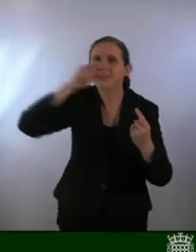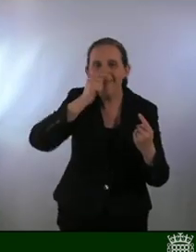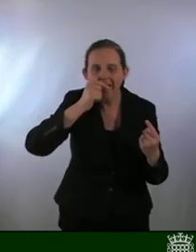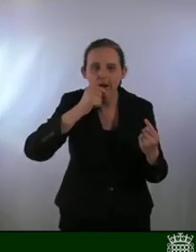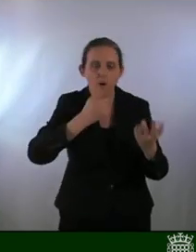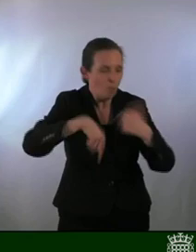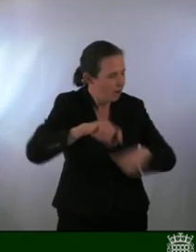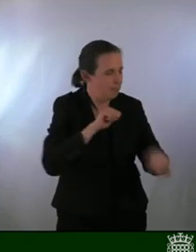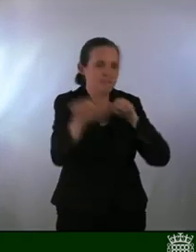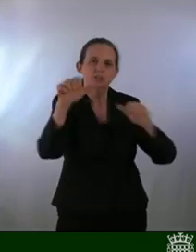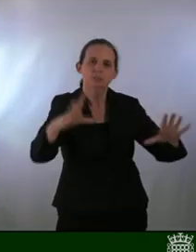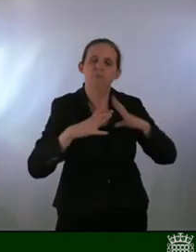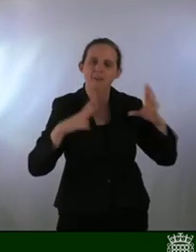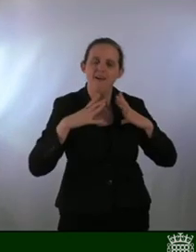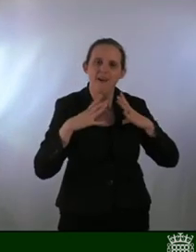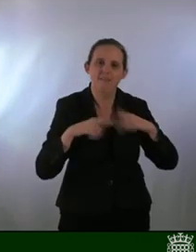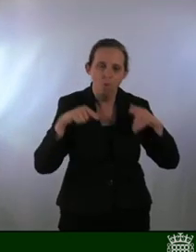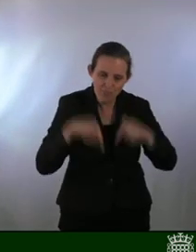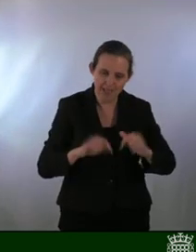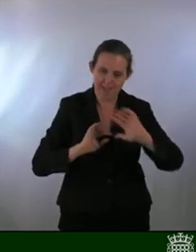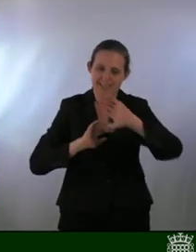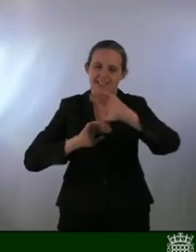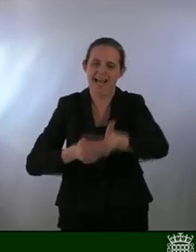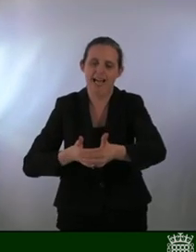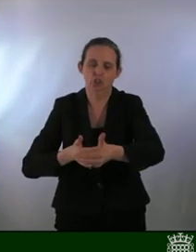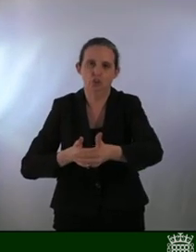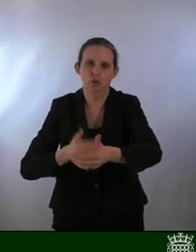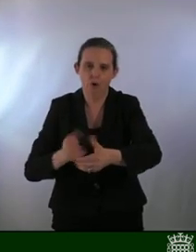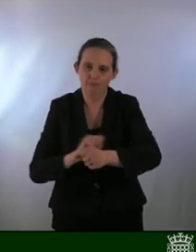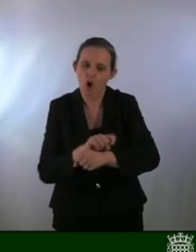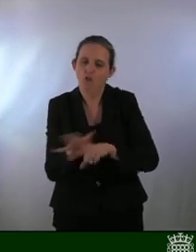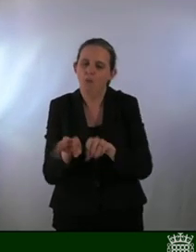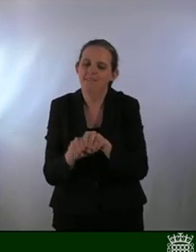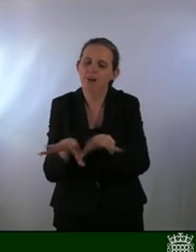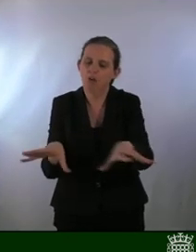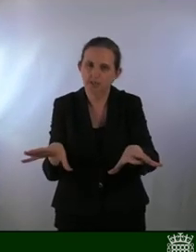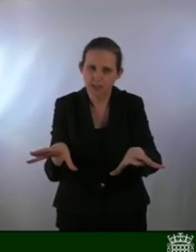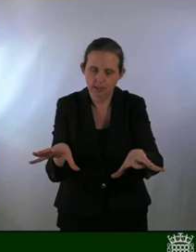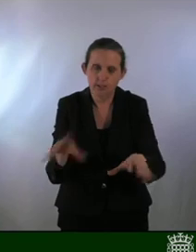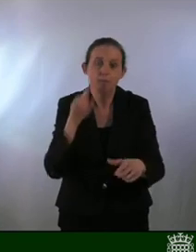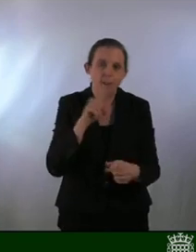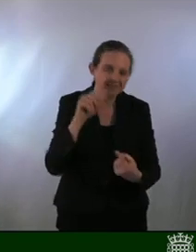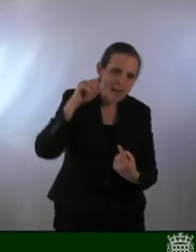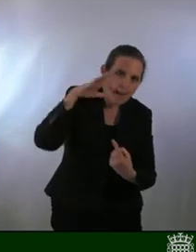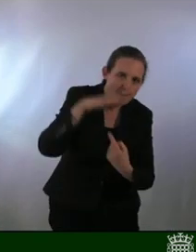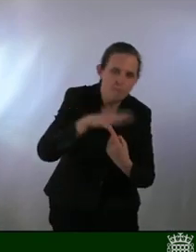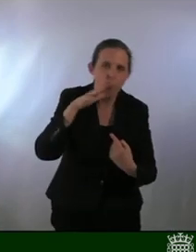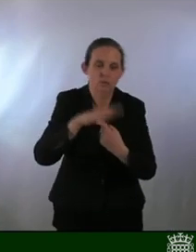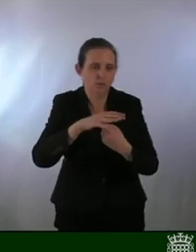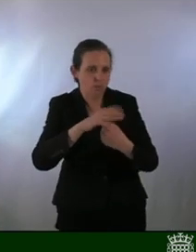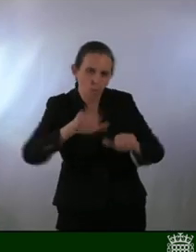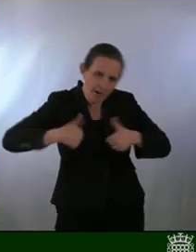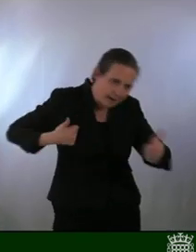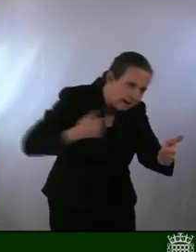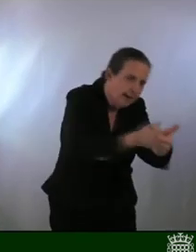the best prepared for this stage of the spread of a virus. But what matters is giving the NHS all the